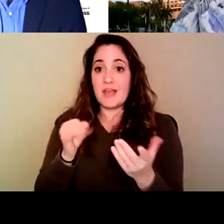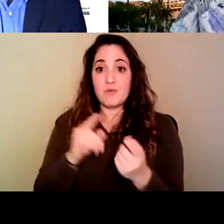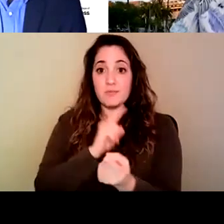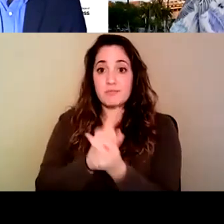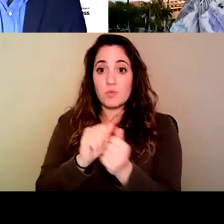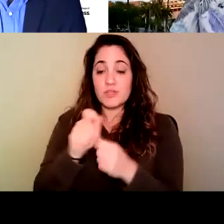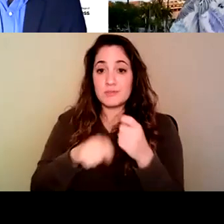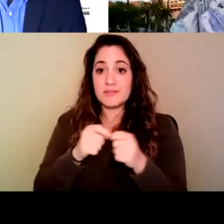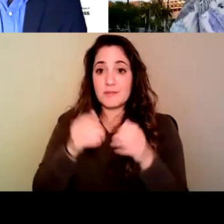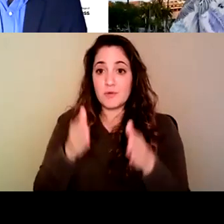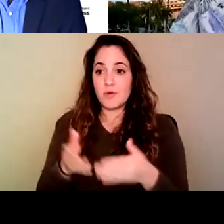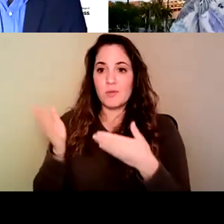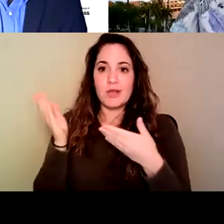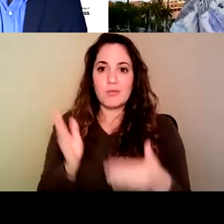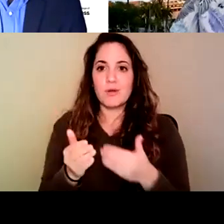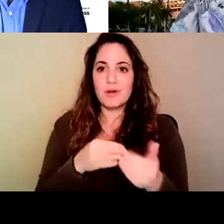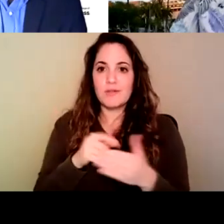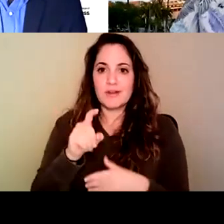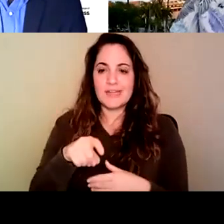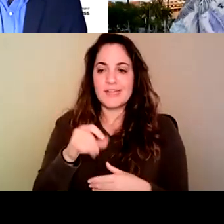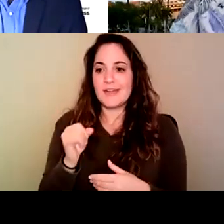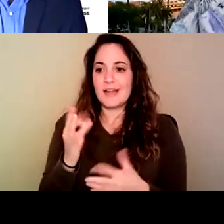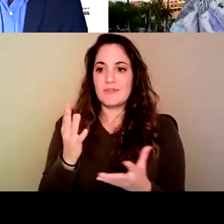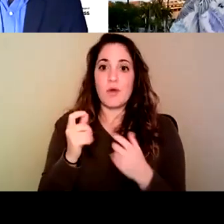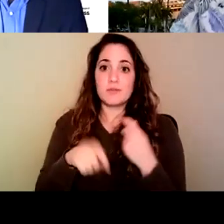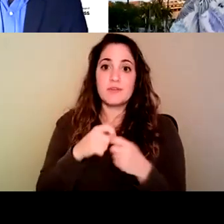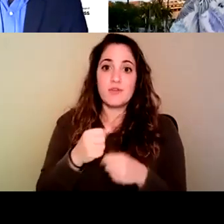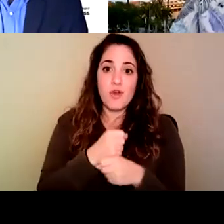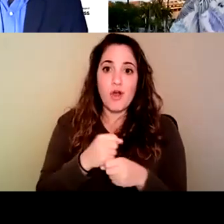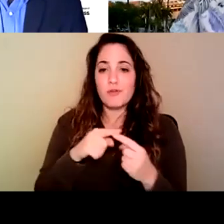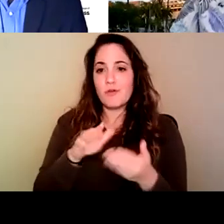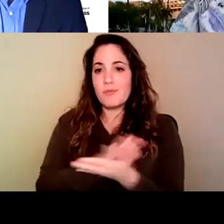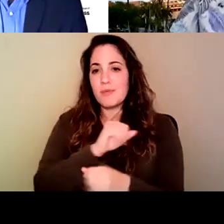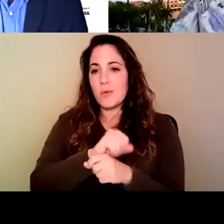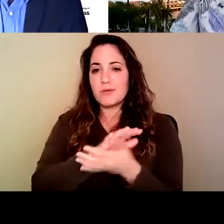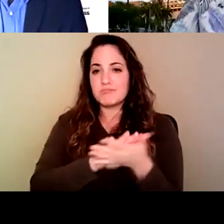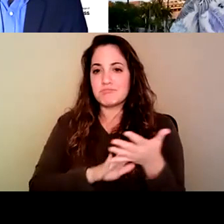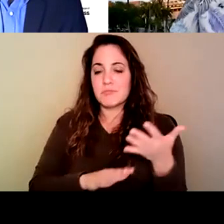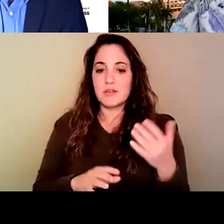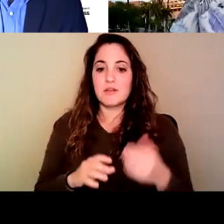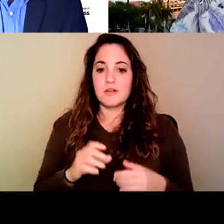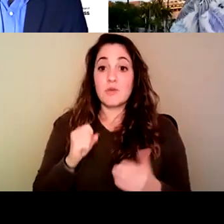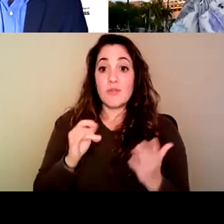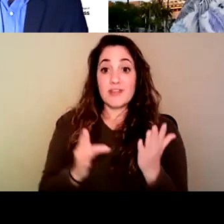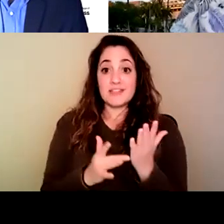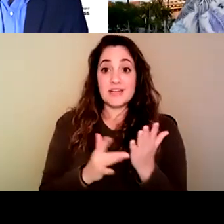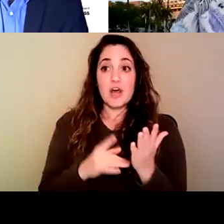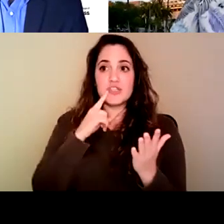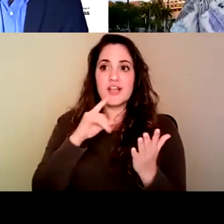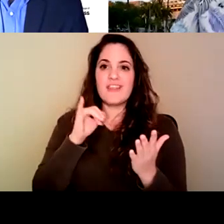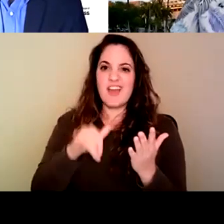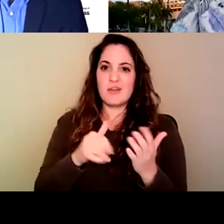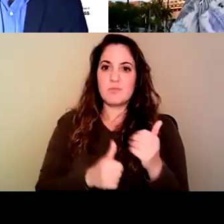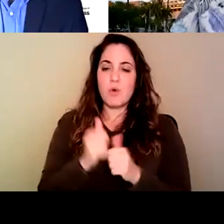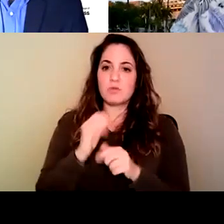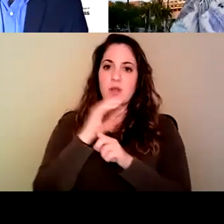them what they need, if it's their favorite coffee or paperwork that they're looking for. So I definitely think technology is the winner. We just